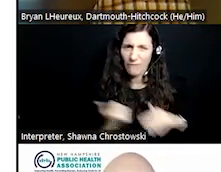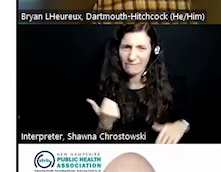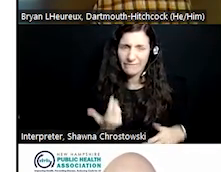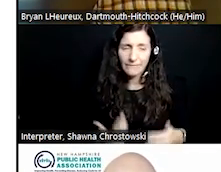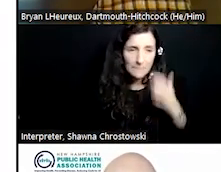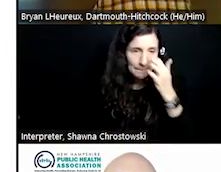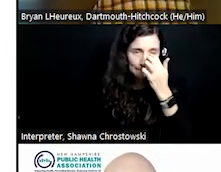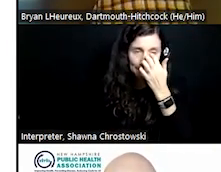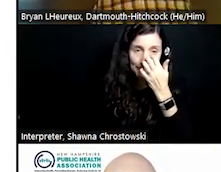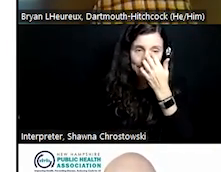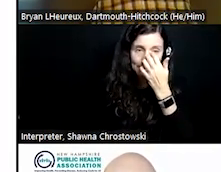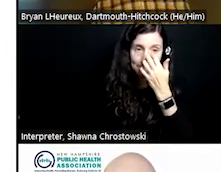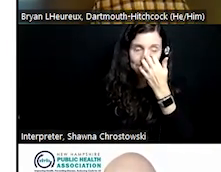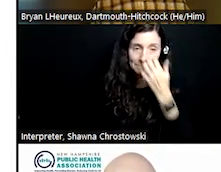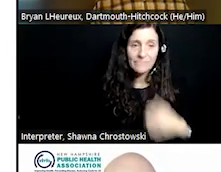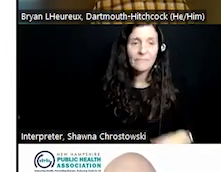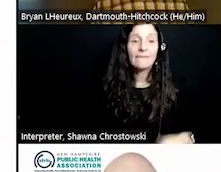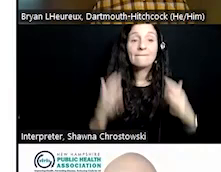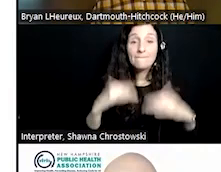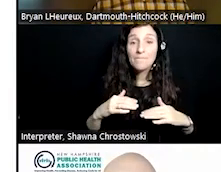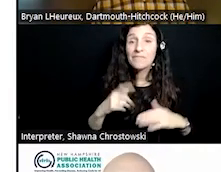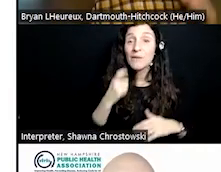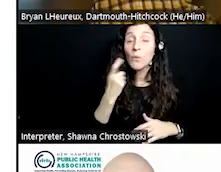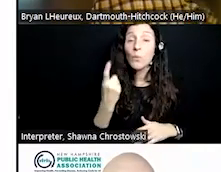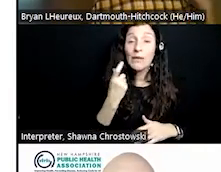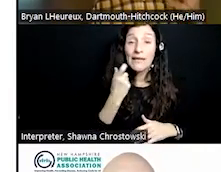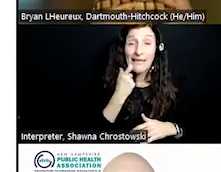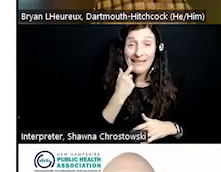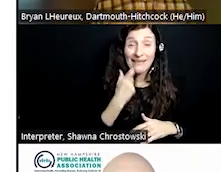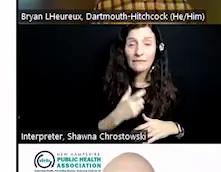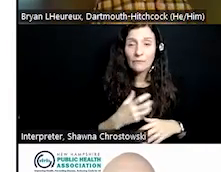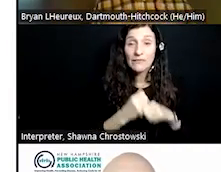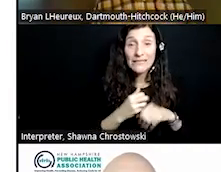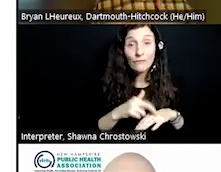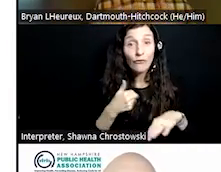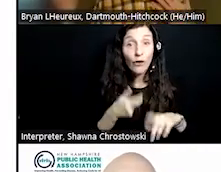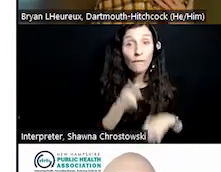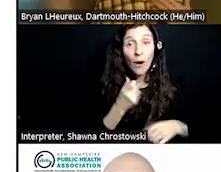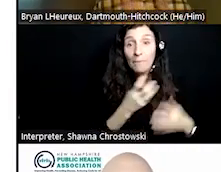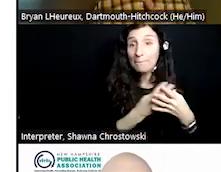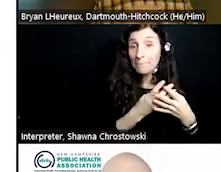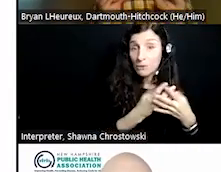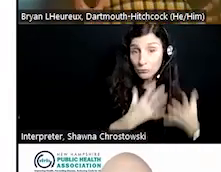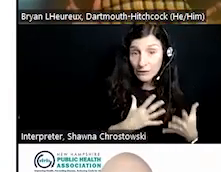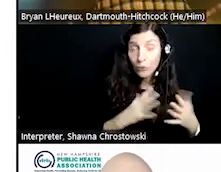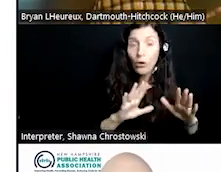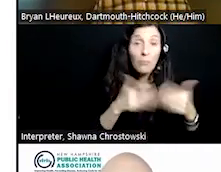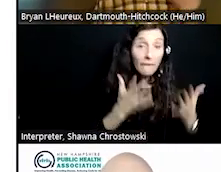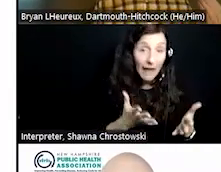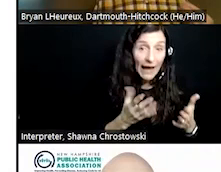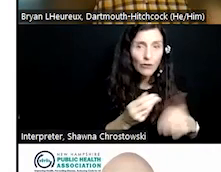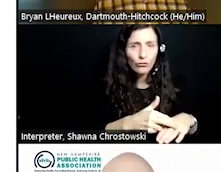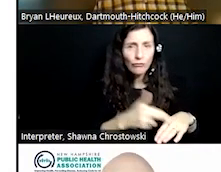So we received a referral, maybe from the screener or from a provider. How do we